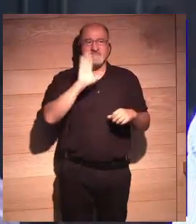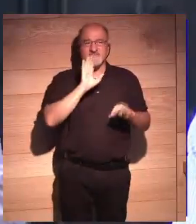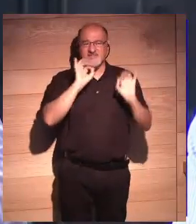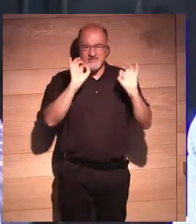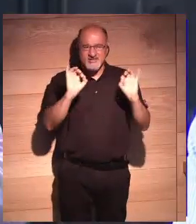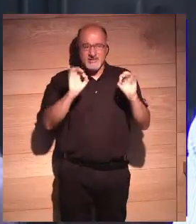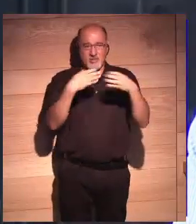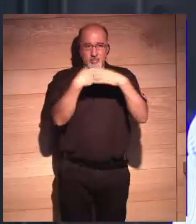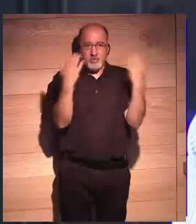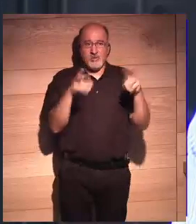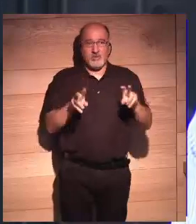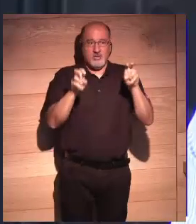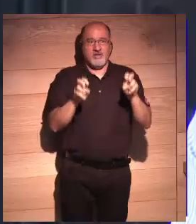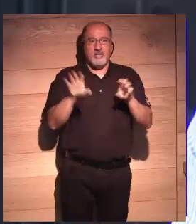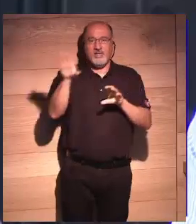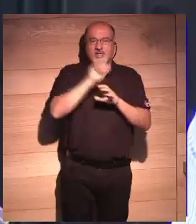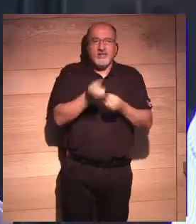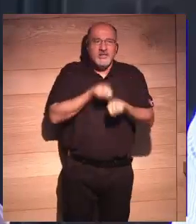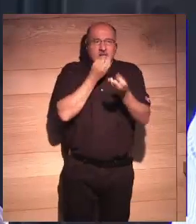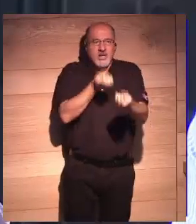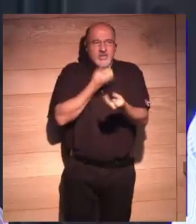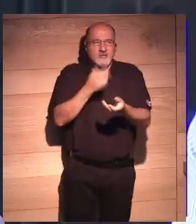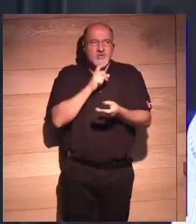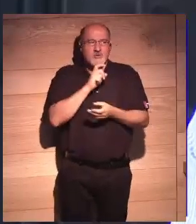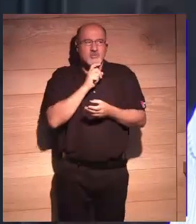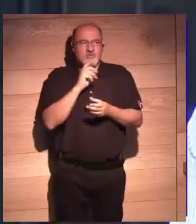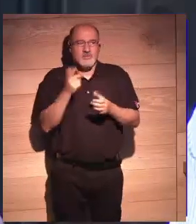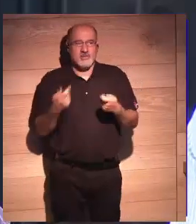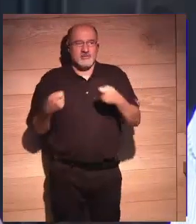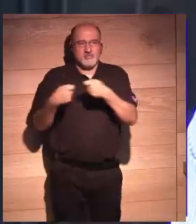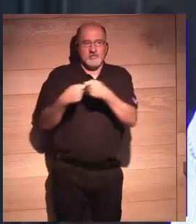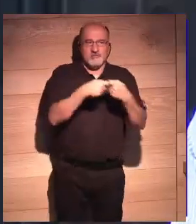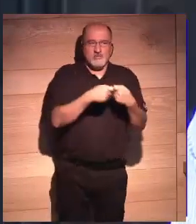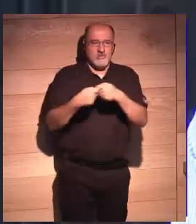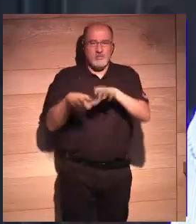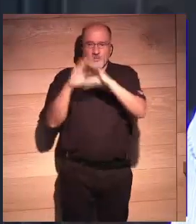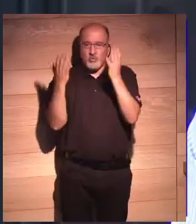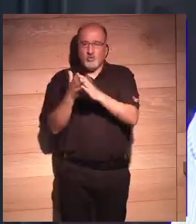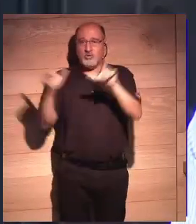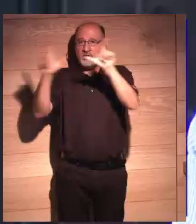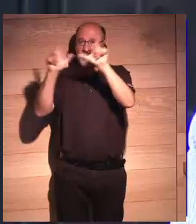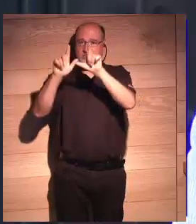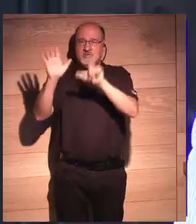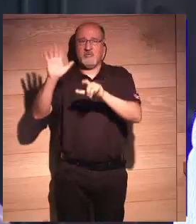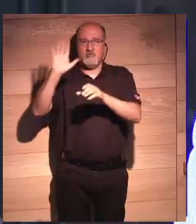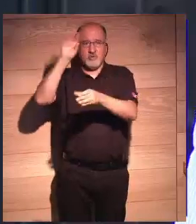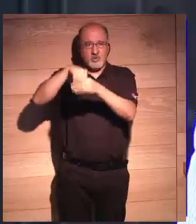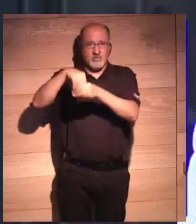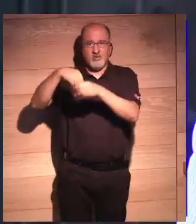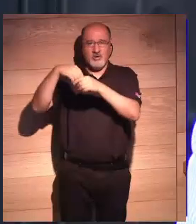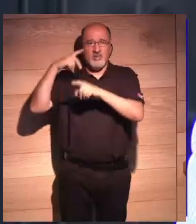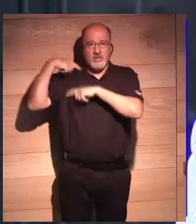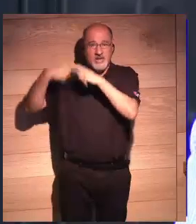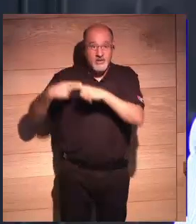to access those new audiences, to help them understand those new narratives. How do you see that coexistence between the more